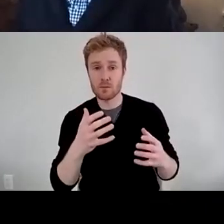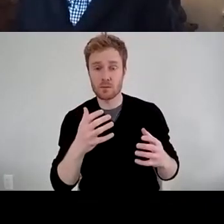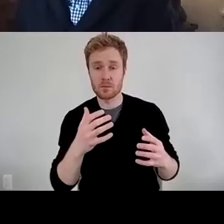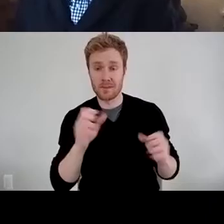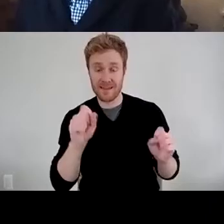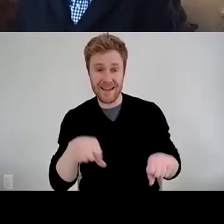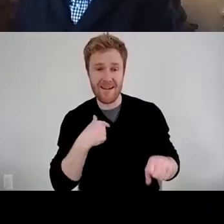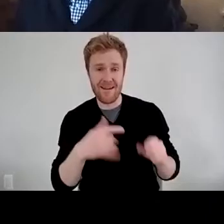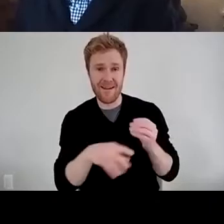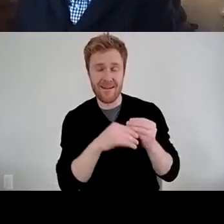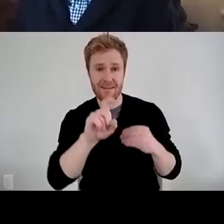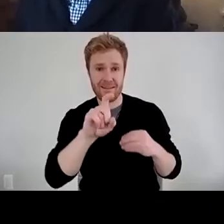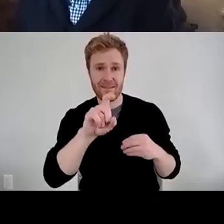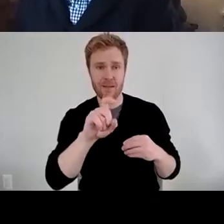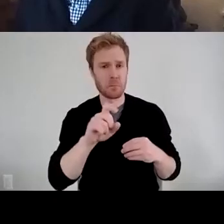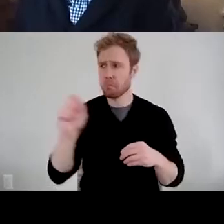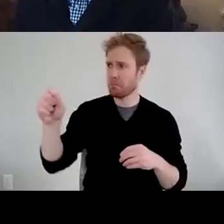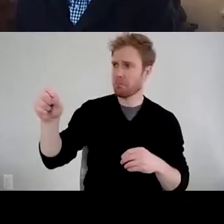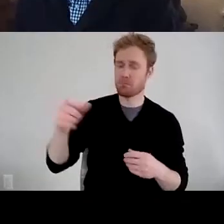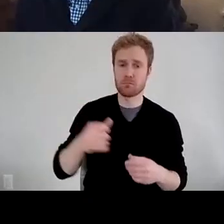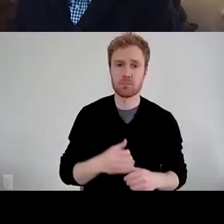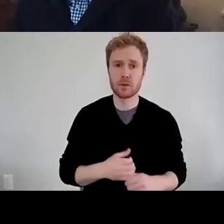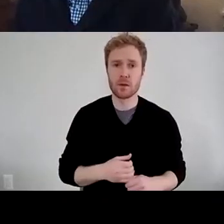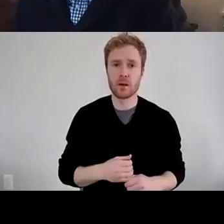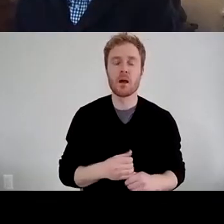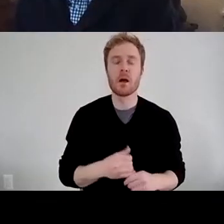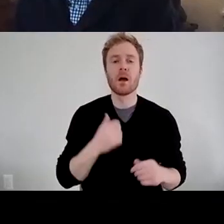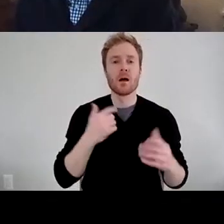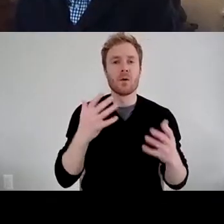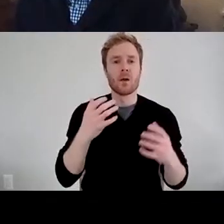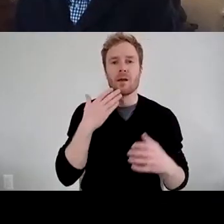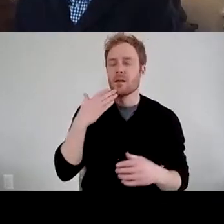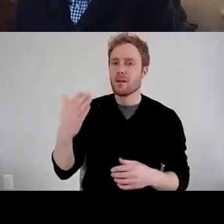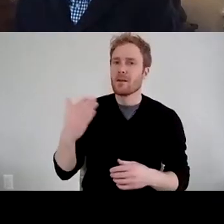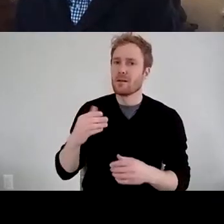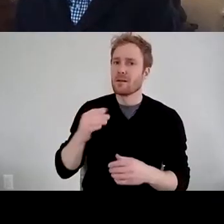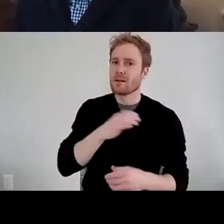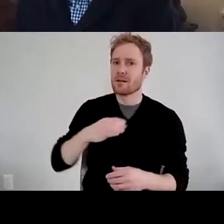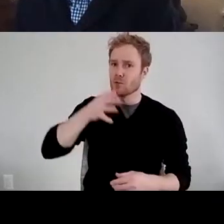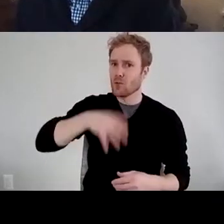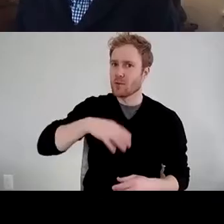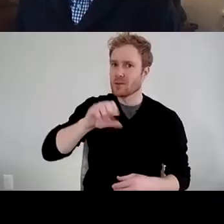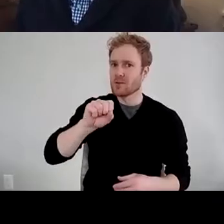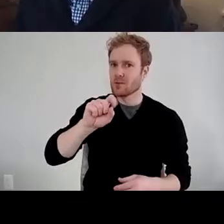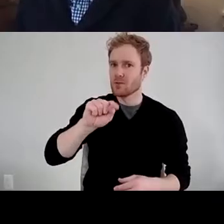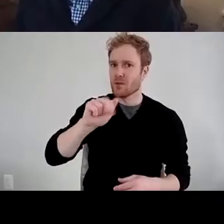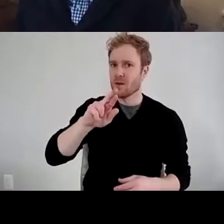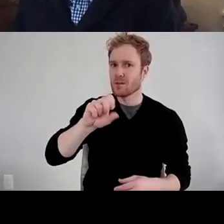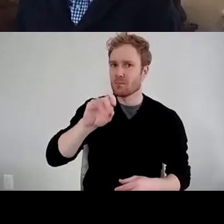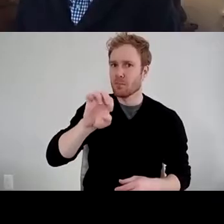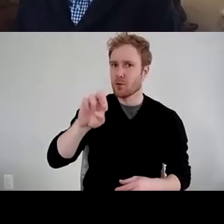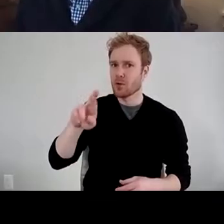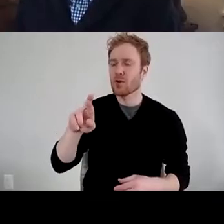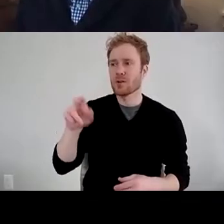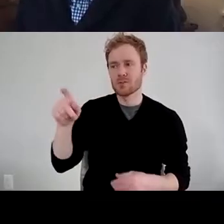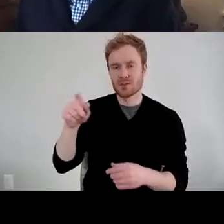in PWSA be approved as well just last week for this the second phase. So thanks to everyone